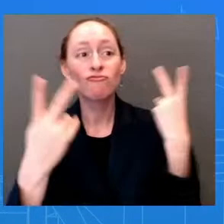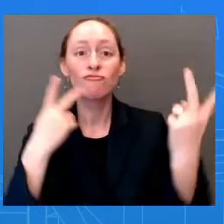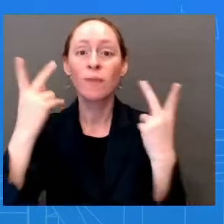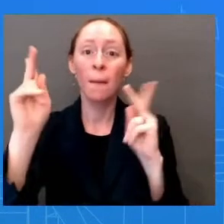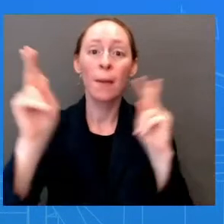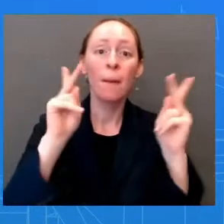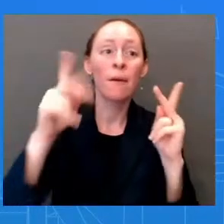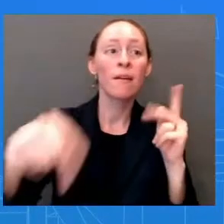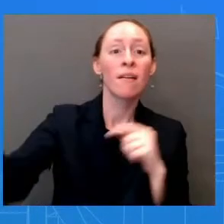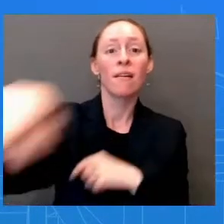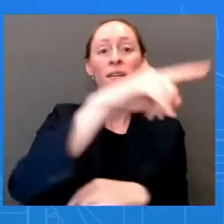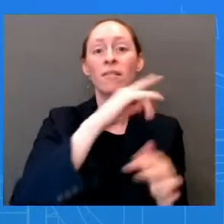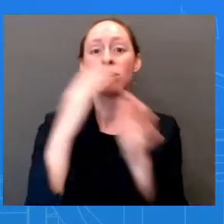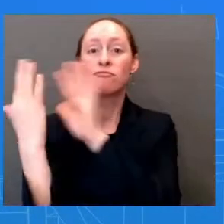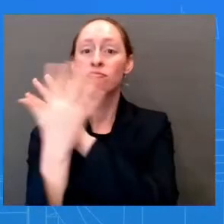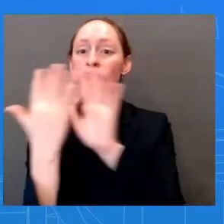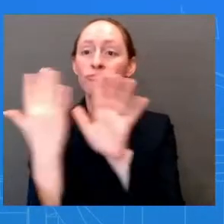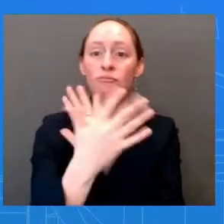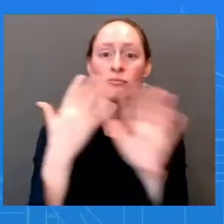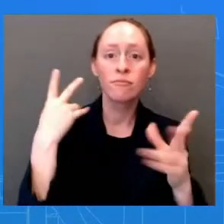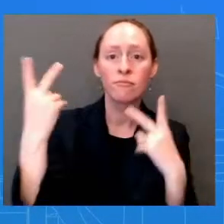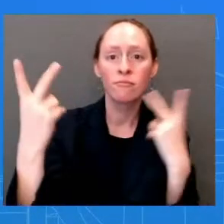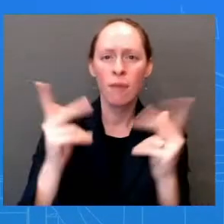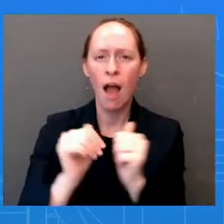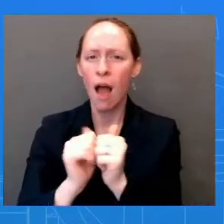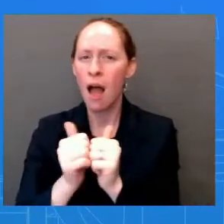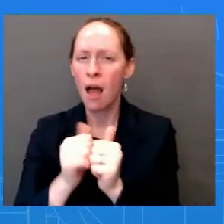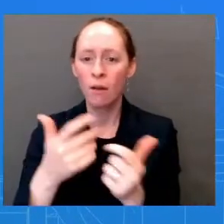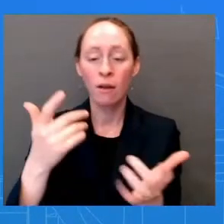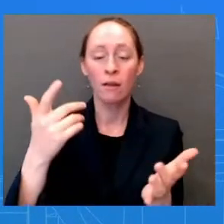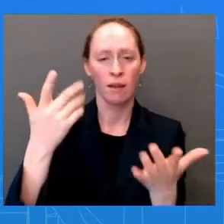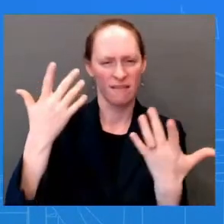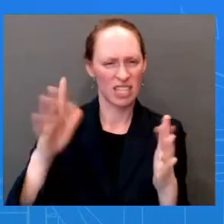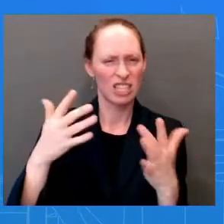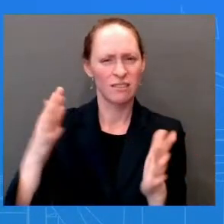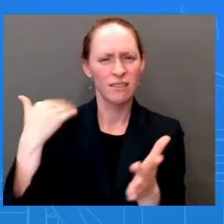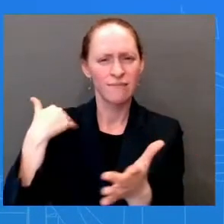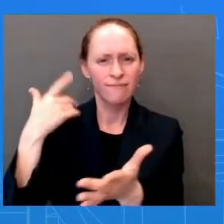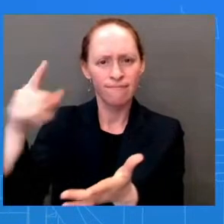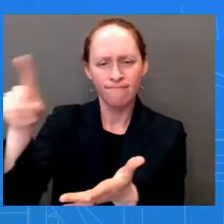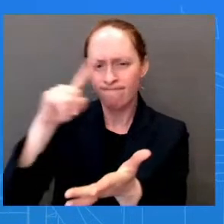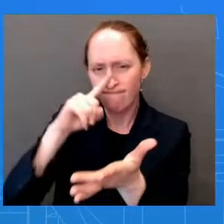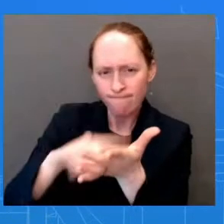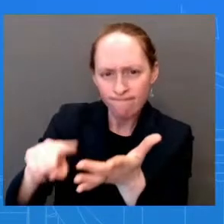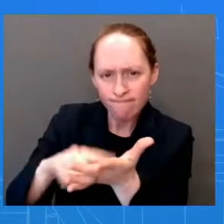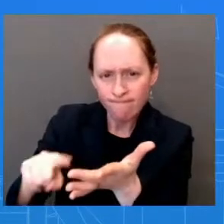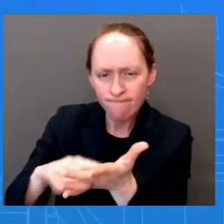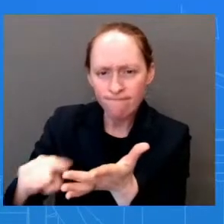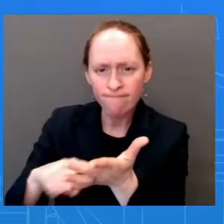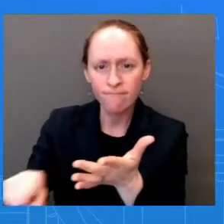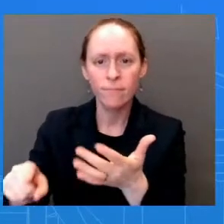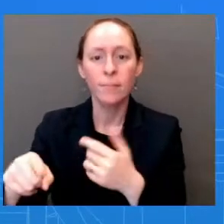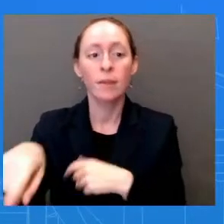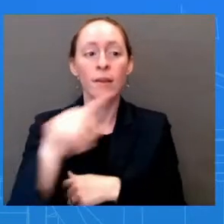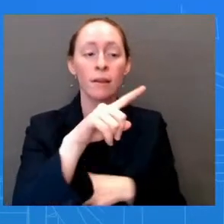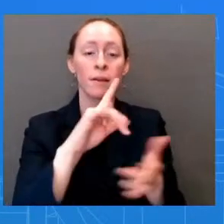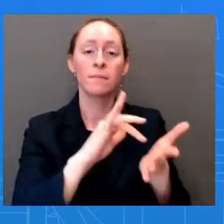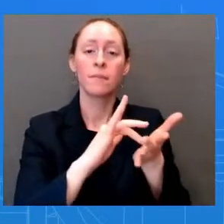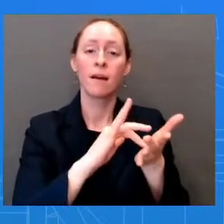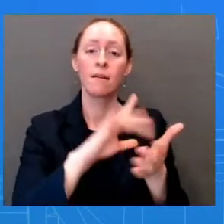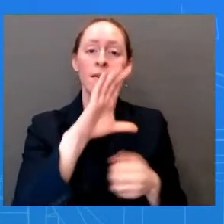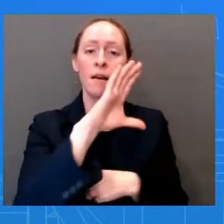as academic investigators, it is clear now, despite initial bit of confusion, that the